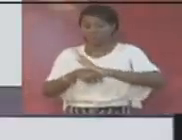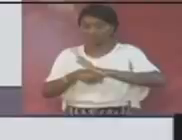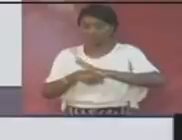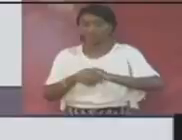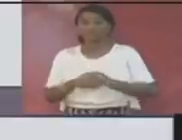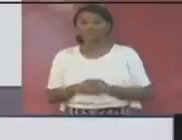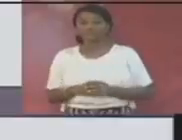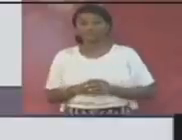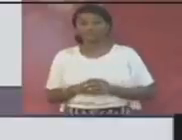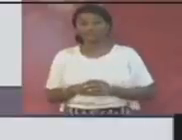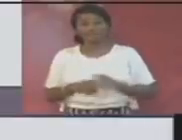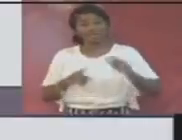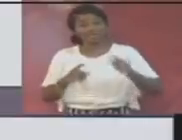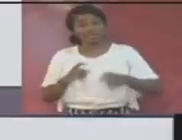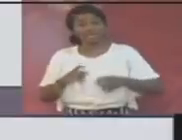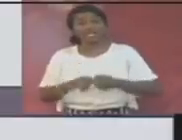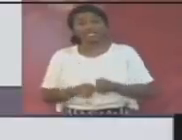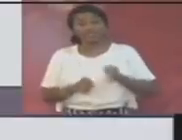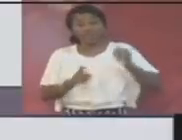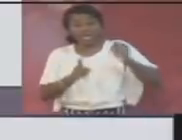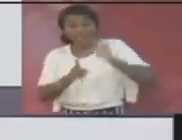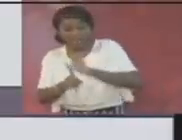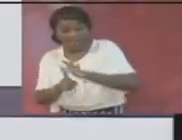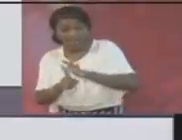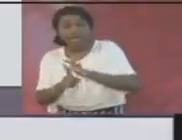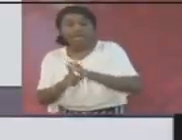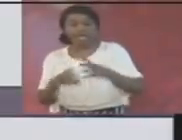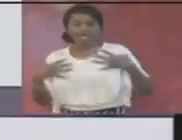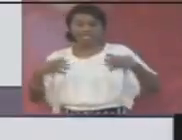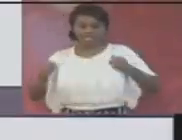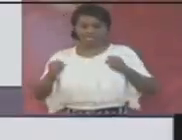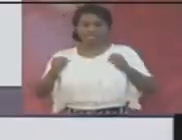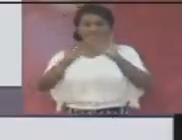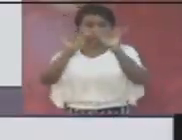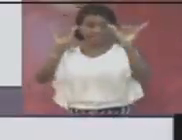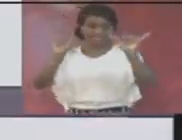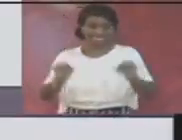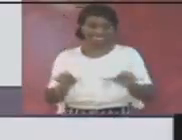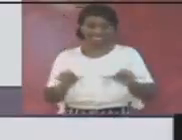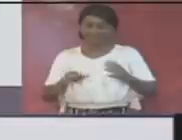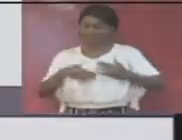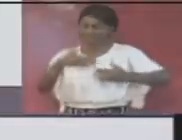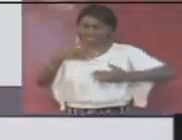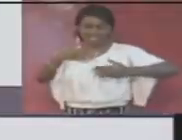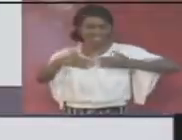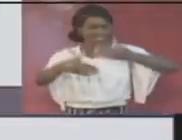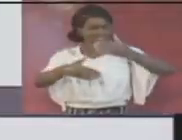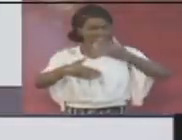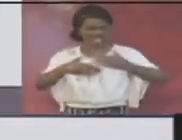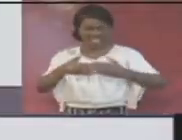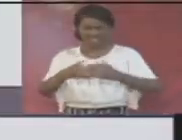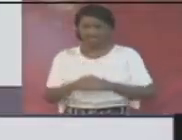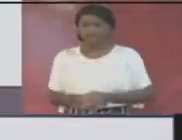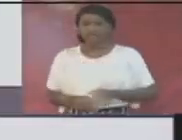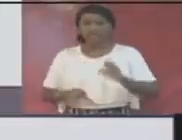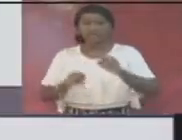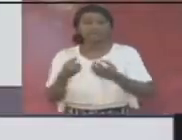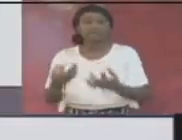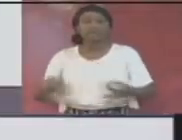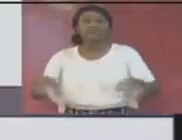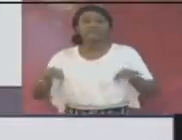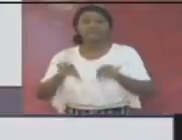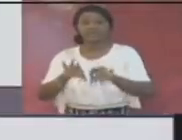significant impact on our healthcare systems for years to come. So it's extremely important for us, the population, to